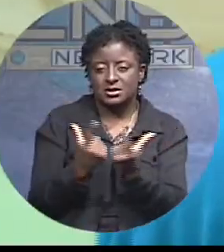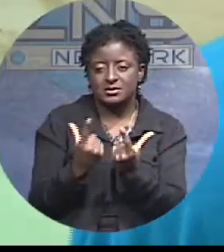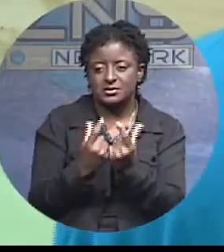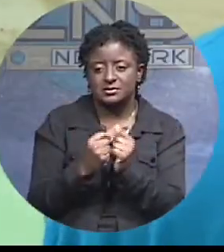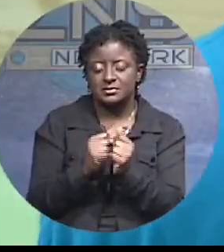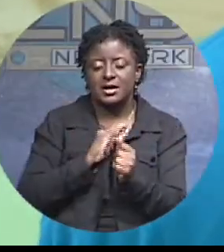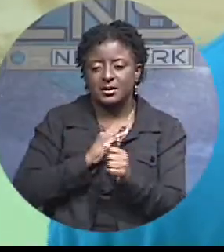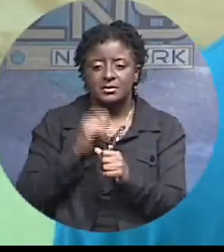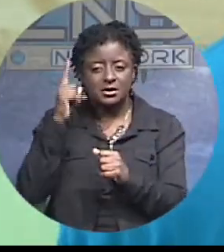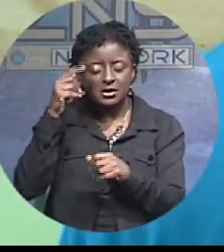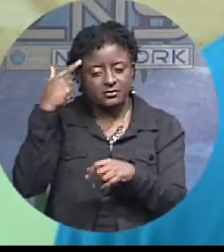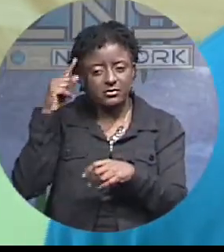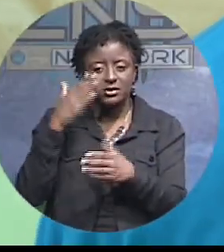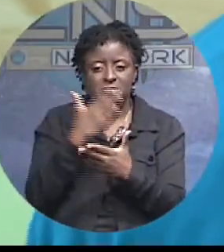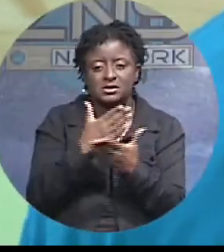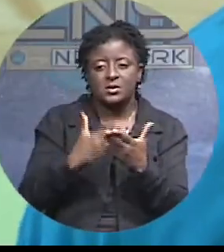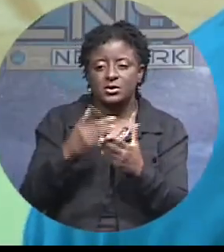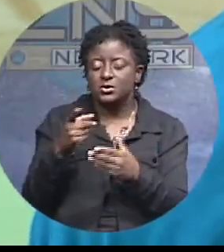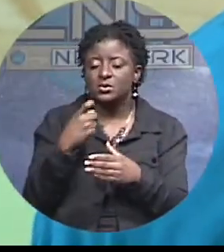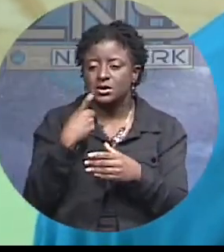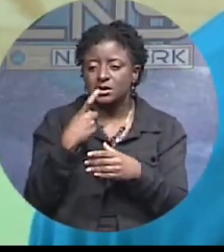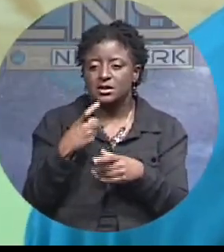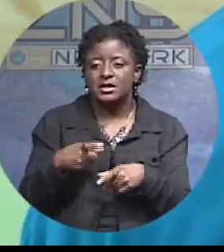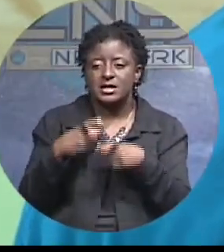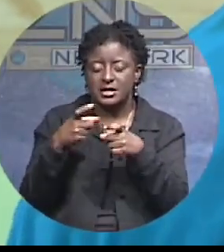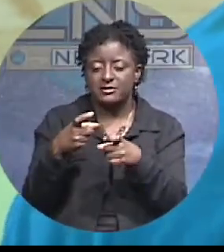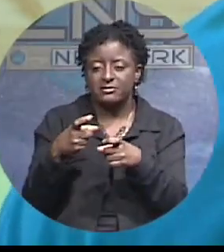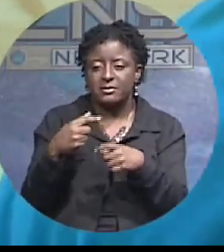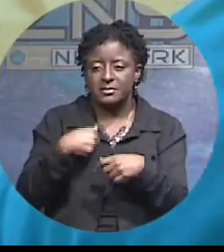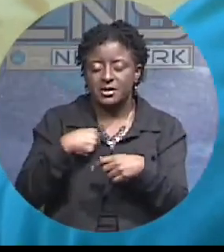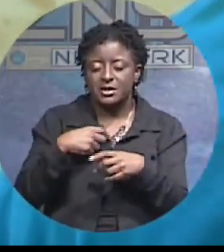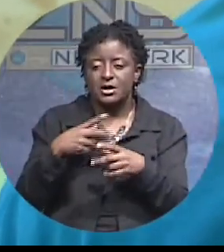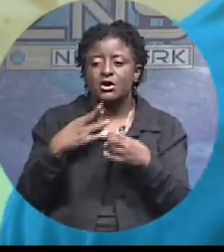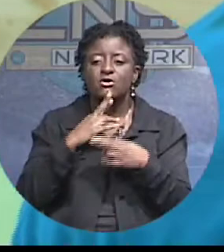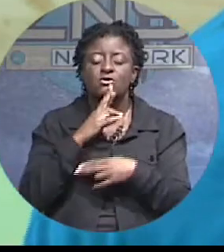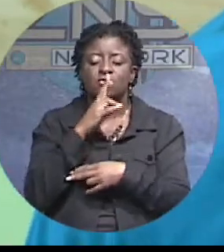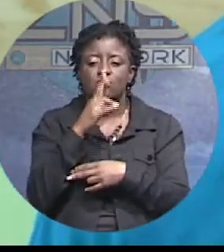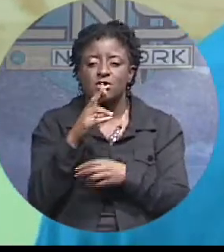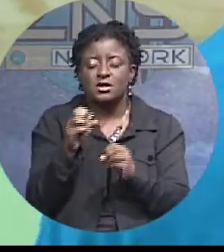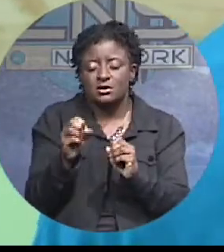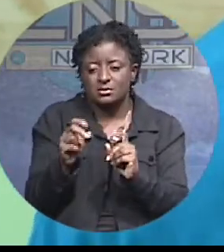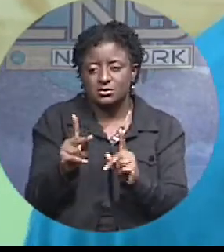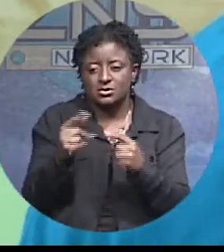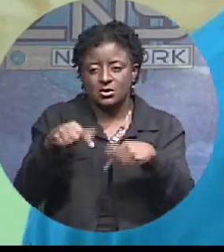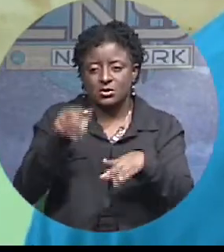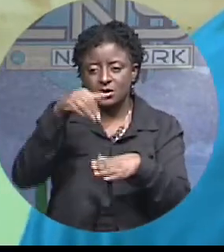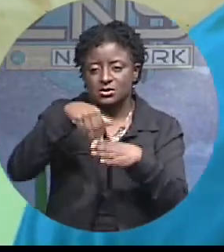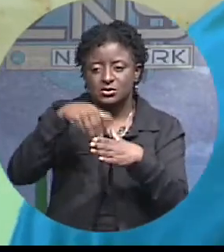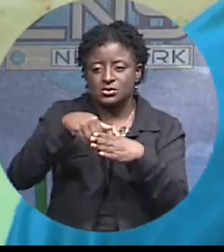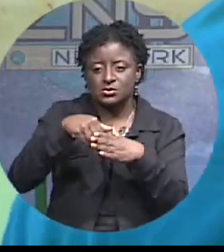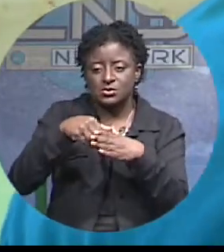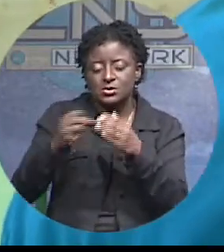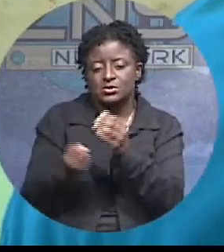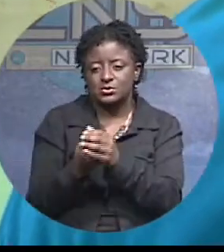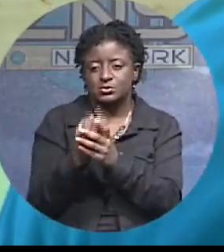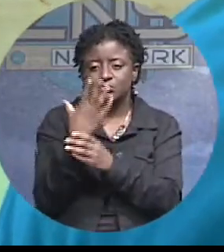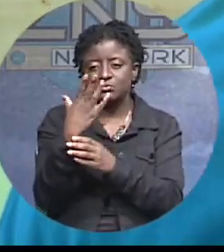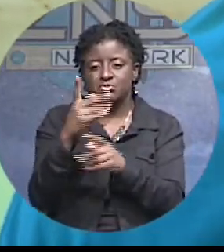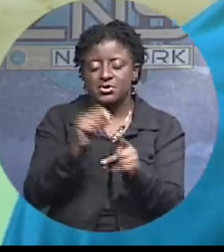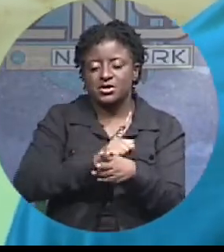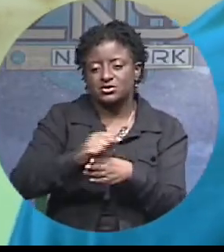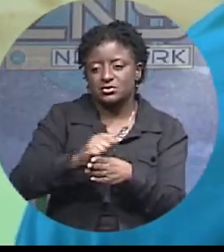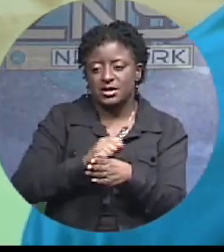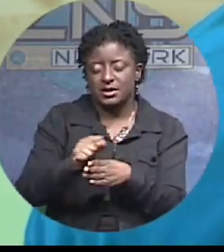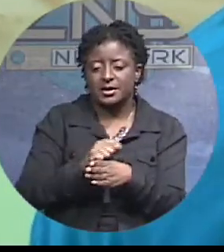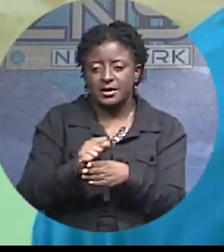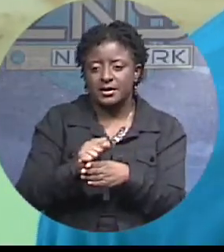looking for someone who can give me a real chance to get back to the major leagues. First and foremost, to go into spring training with a chance to make the club. And if not that, then maybe go back to AAA,